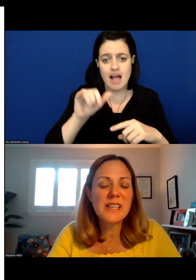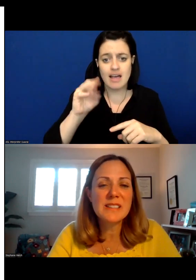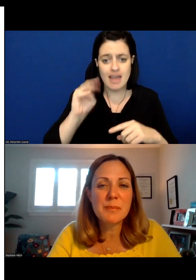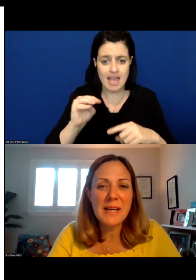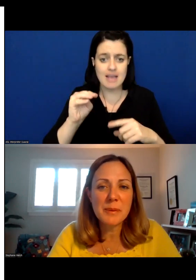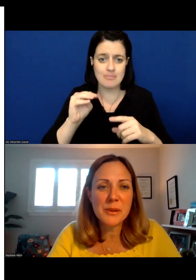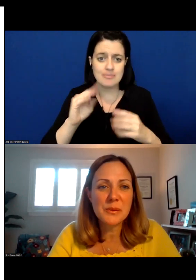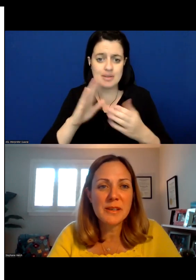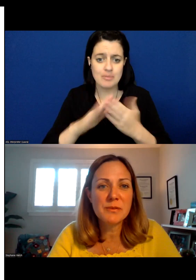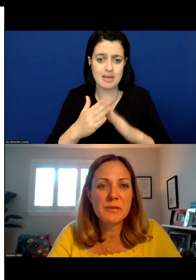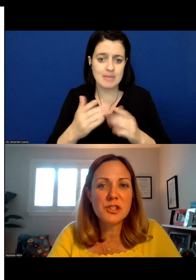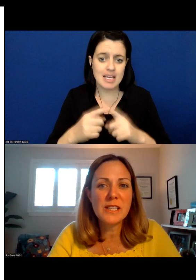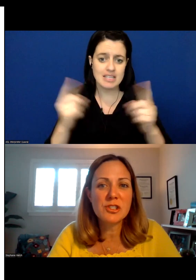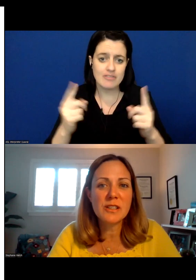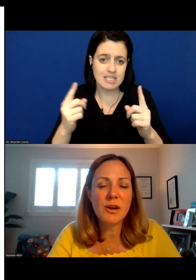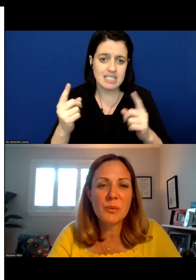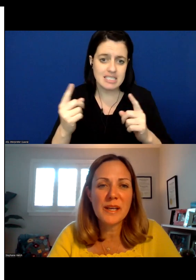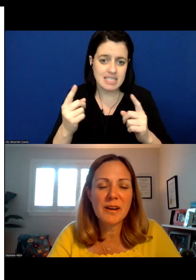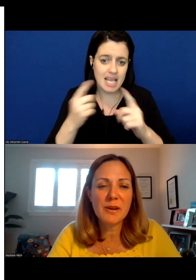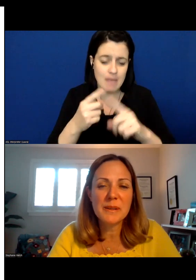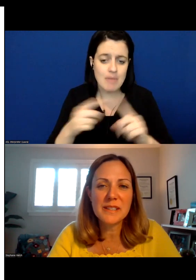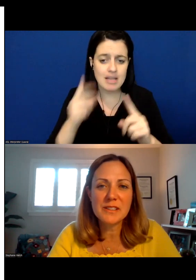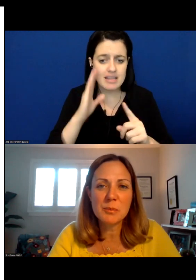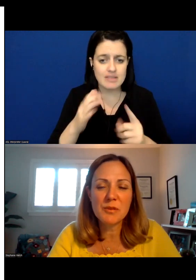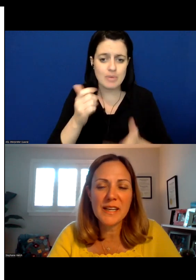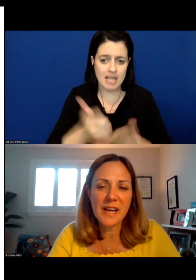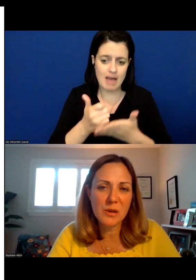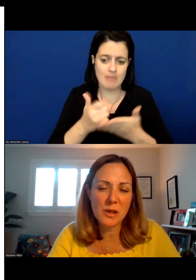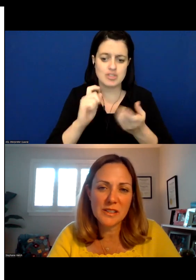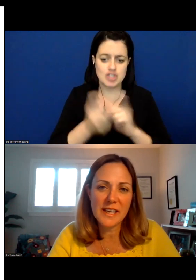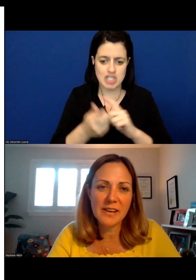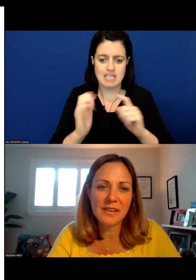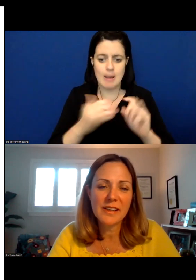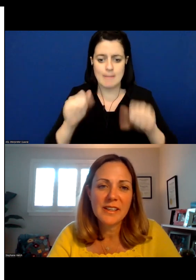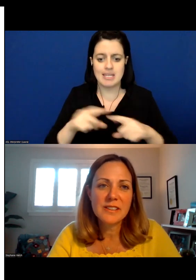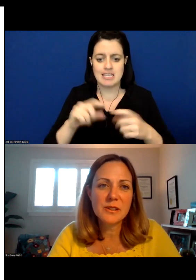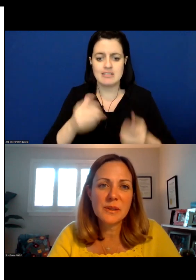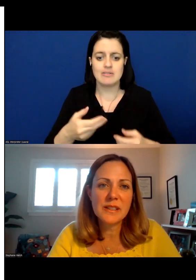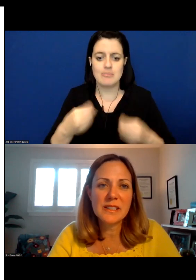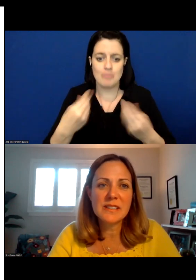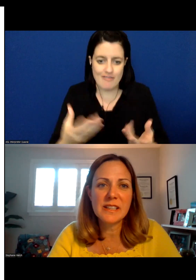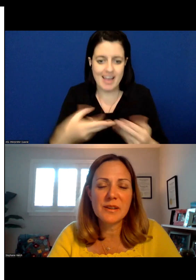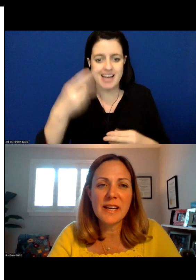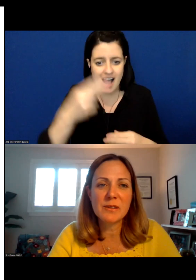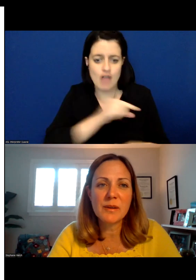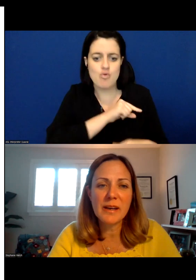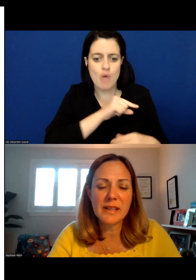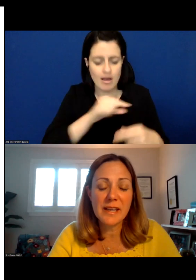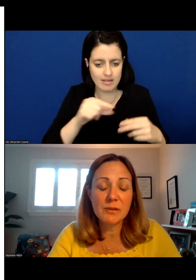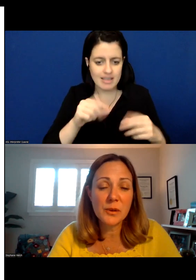it really is the backbone of changing our ability to provide high quality care to, at least here